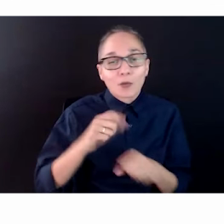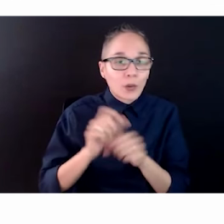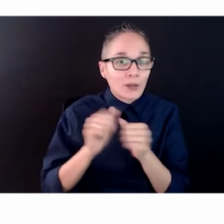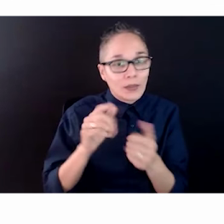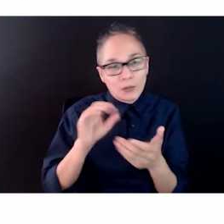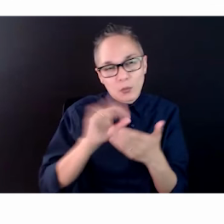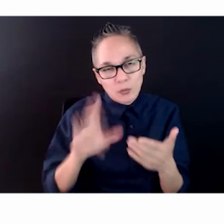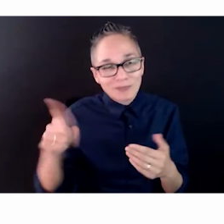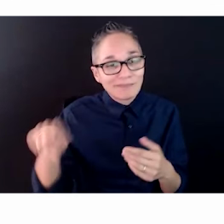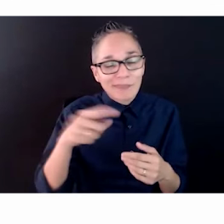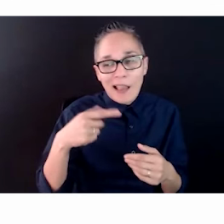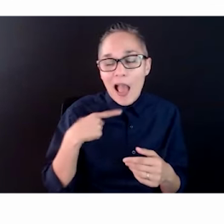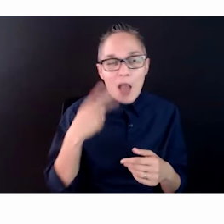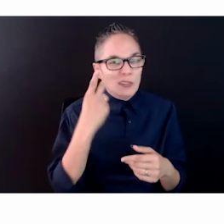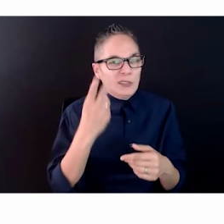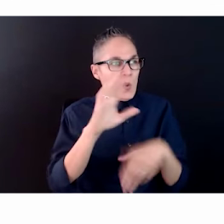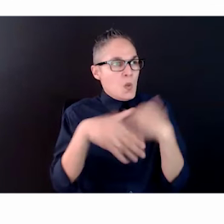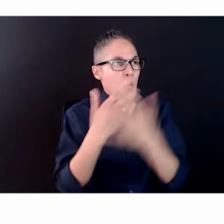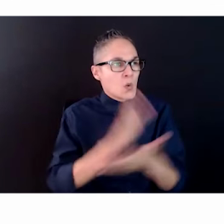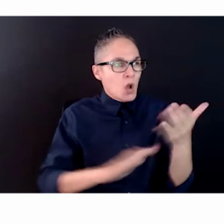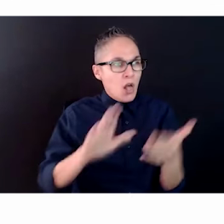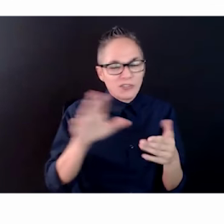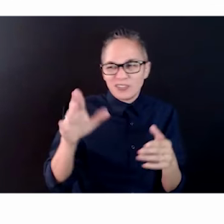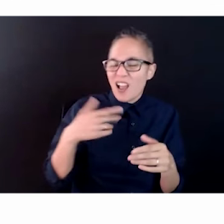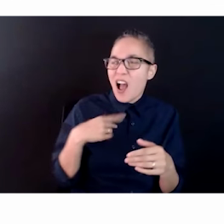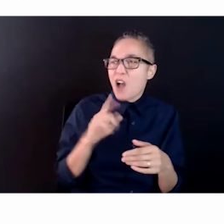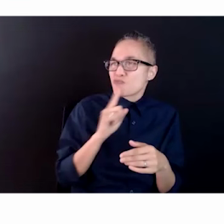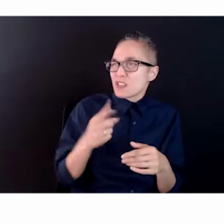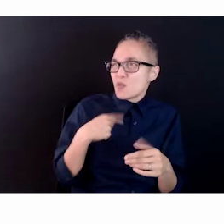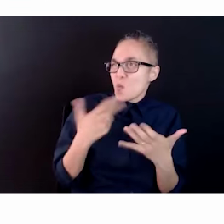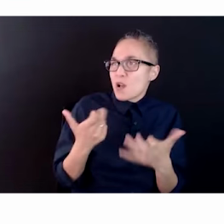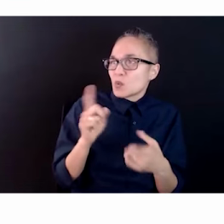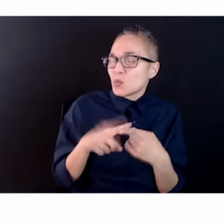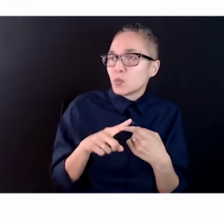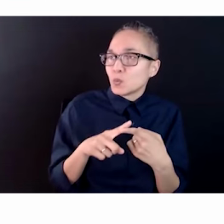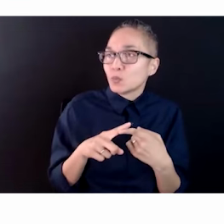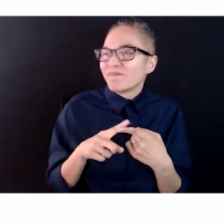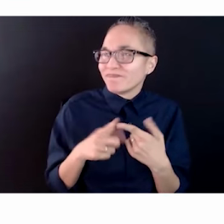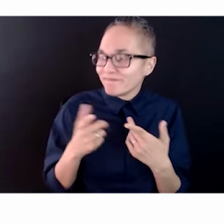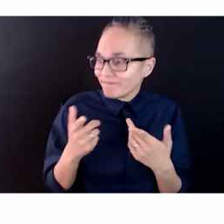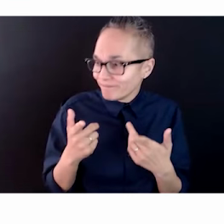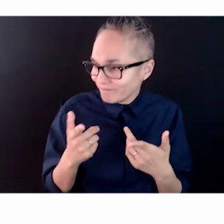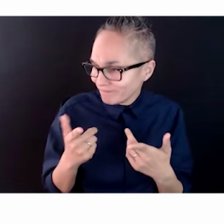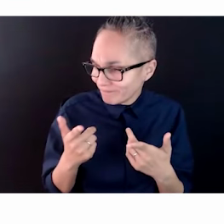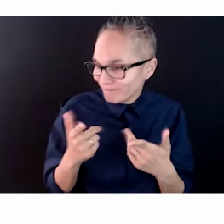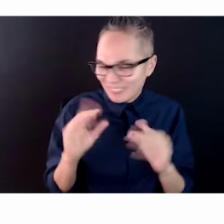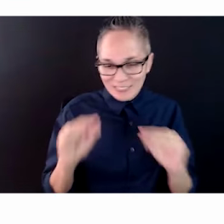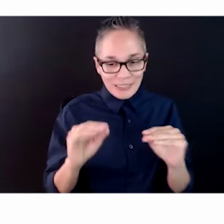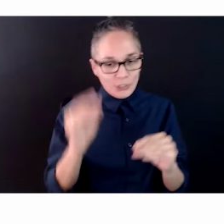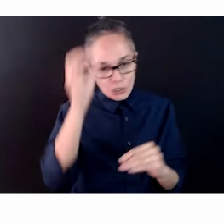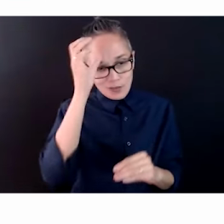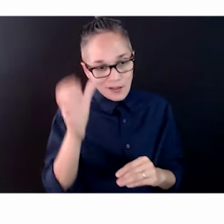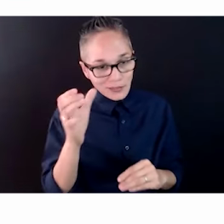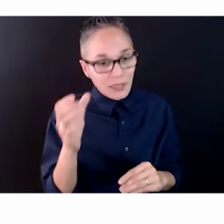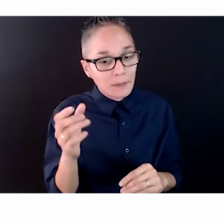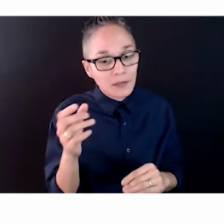I looked at the institution and I said, I really want to instill a concept here that we're not, because